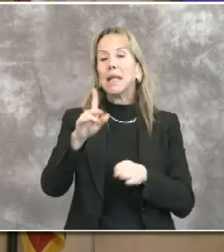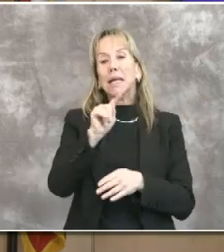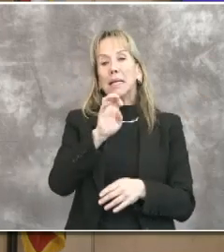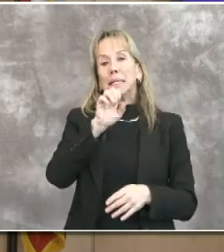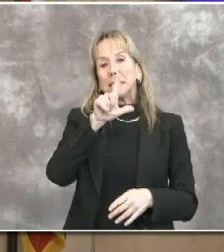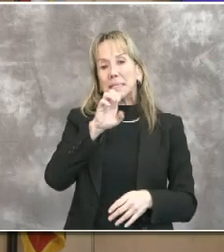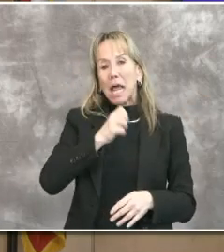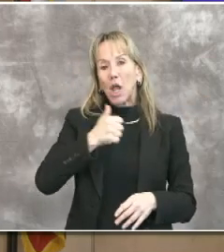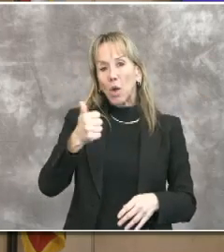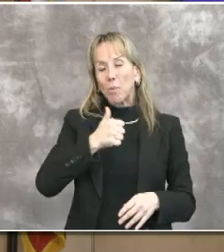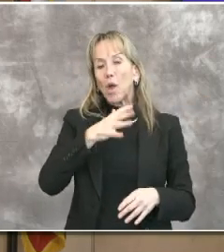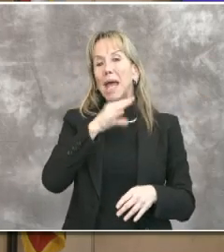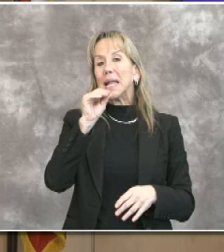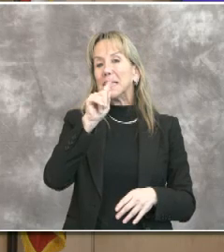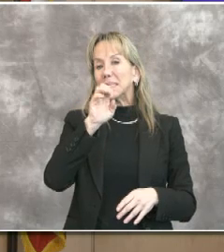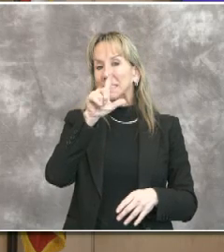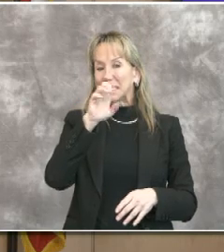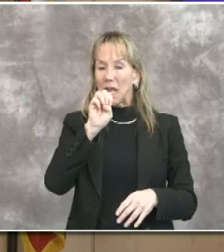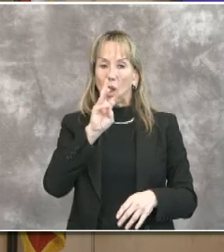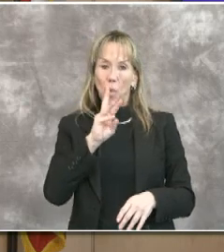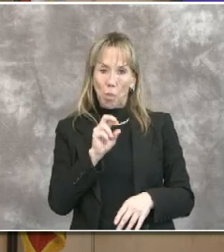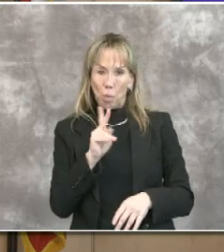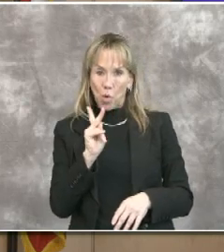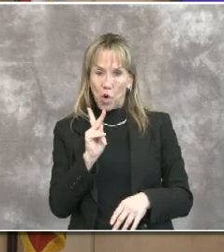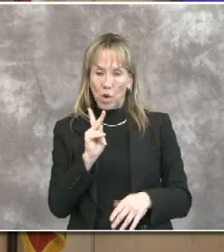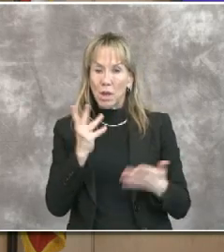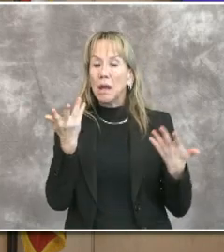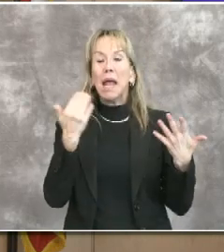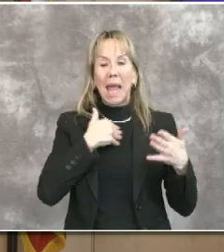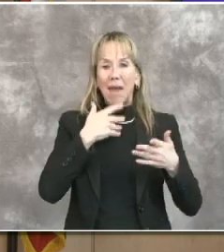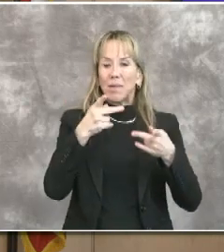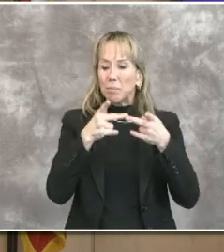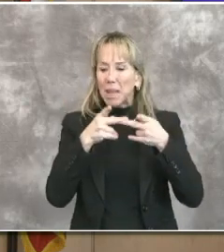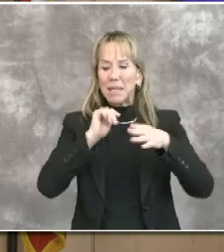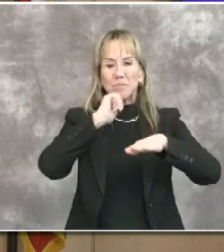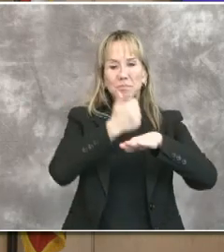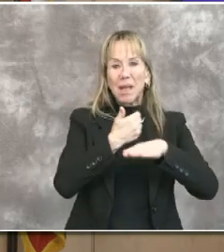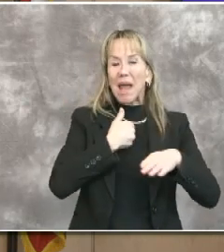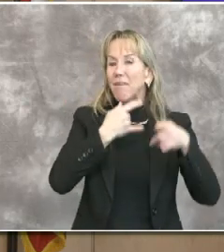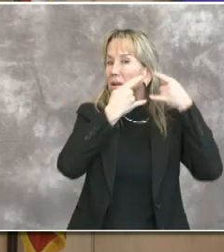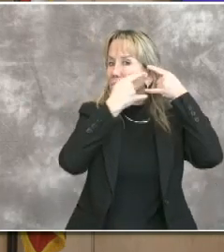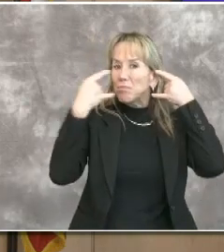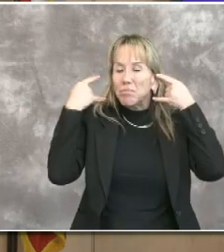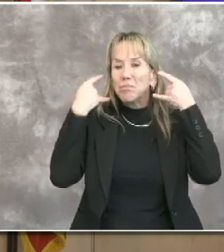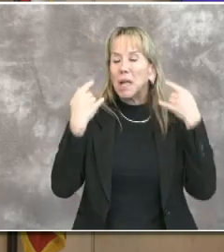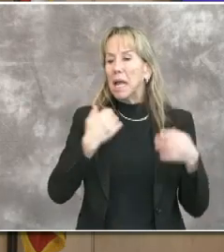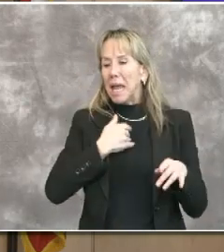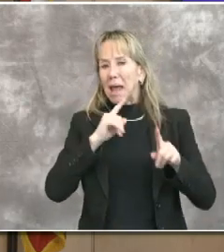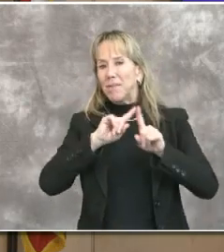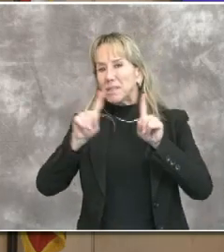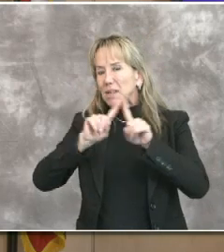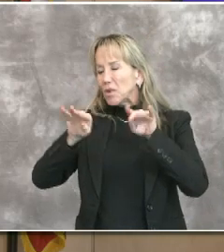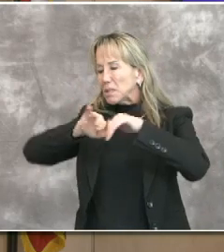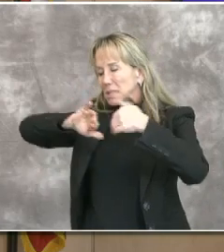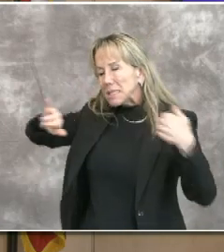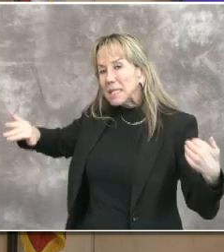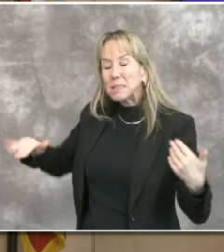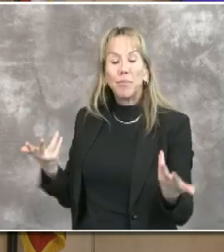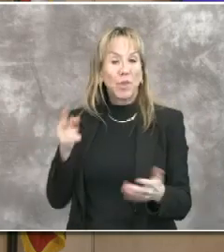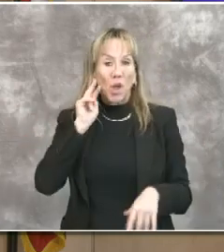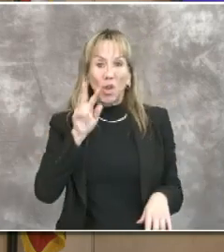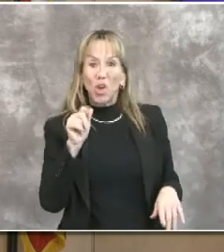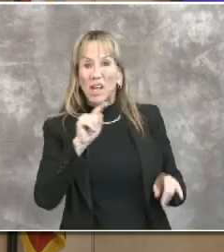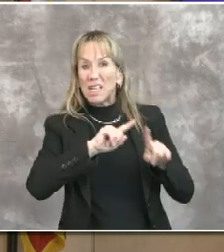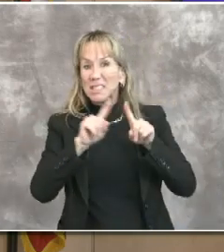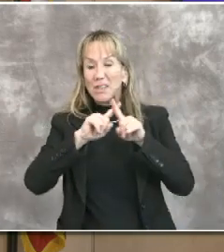telework. Having in place physical distancing and face covering plans for employees and customers, looking into the possibility of temperature checks or